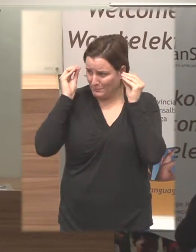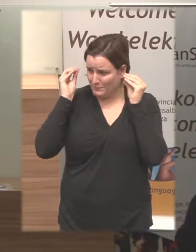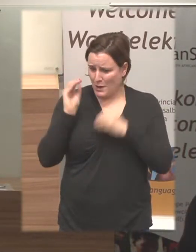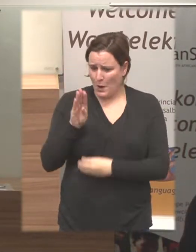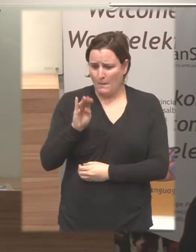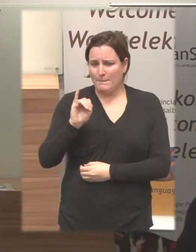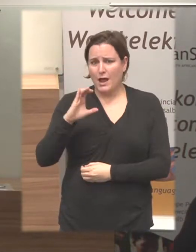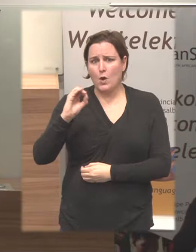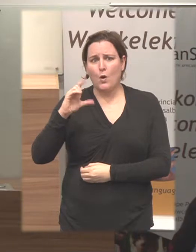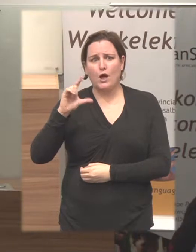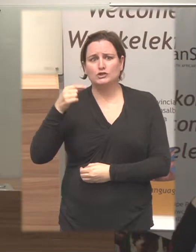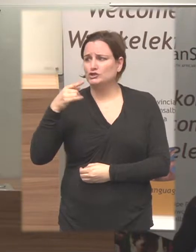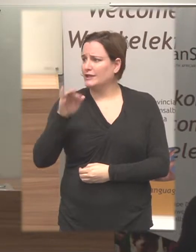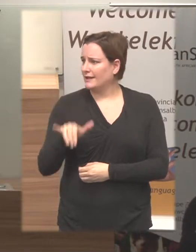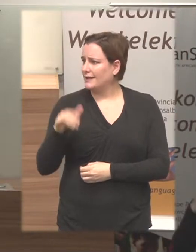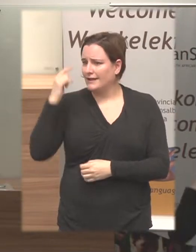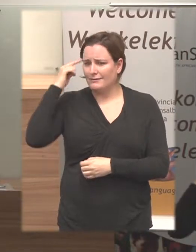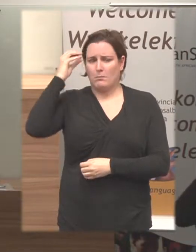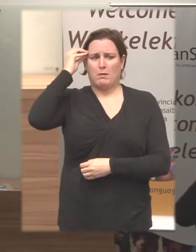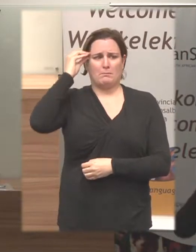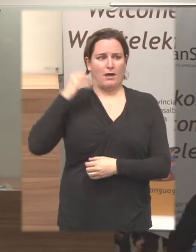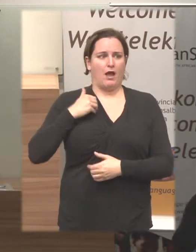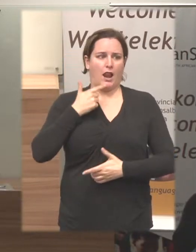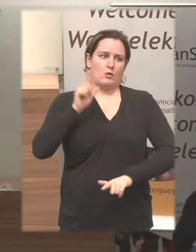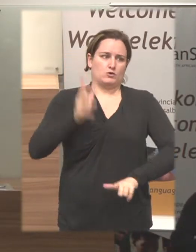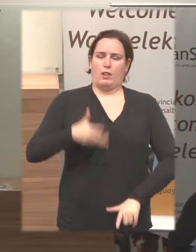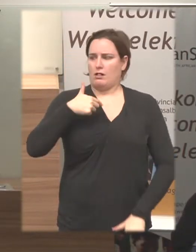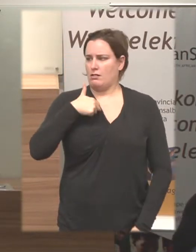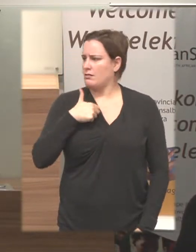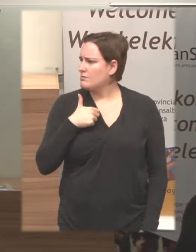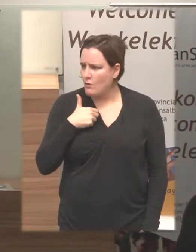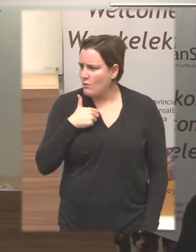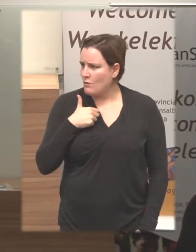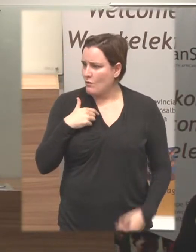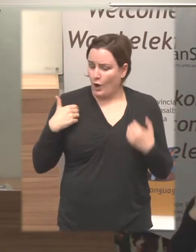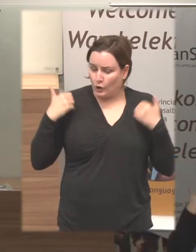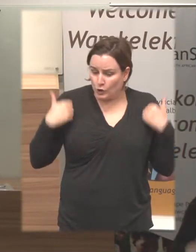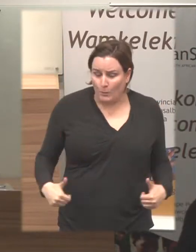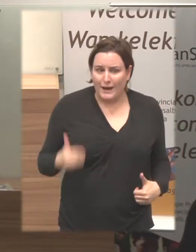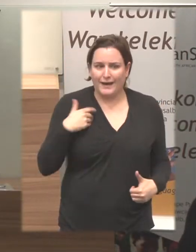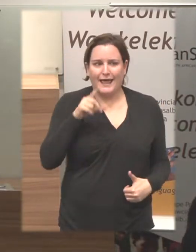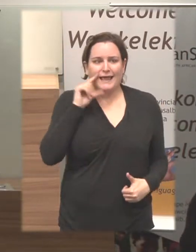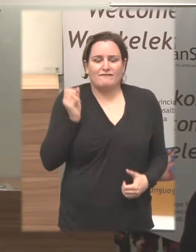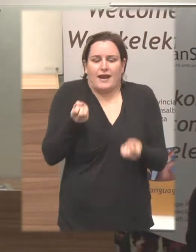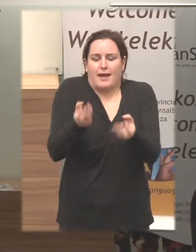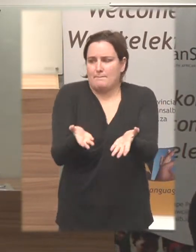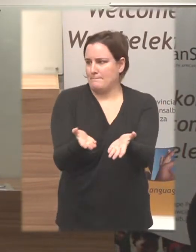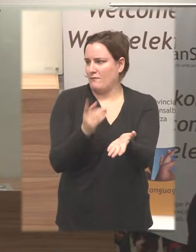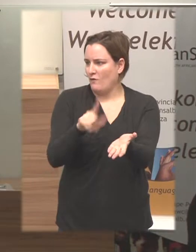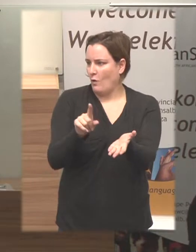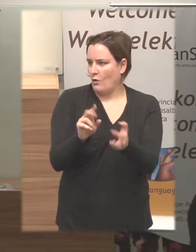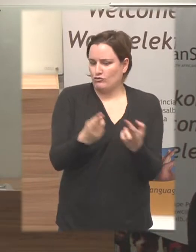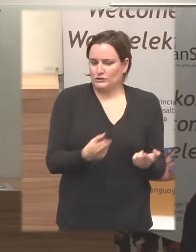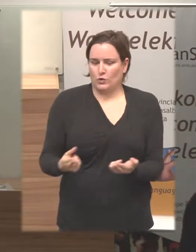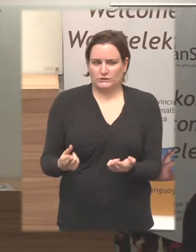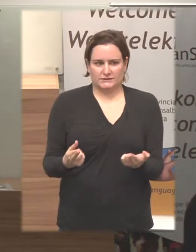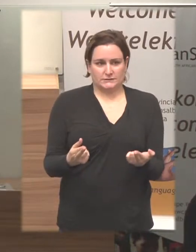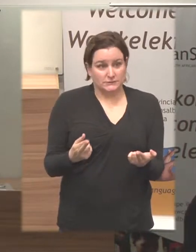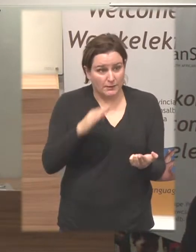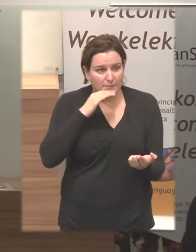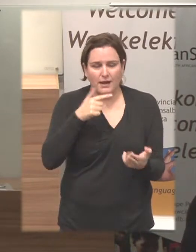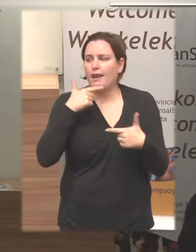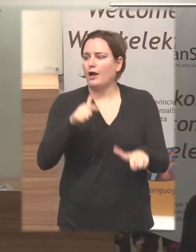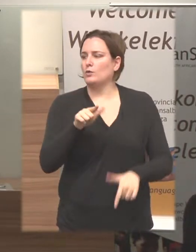biological capacity for a specific named language. Humans have named the resources that we use into different languages and